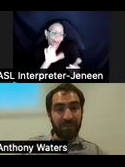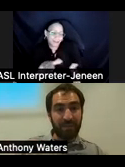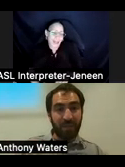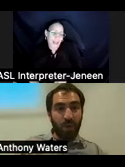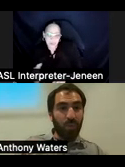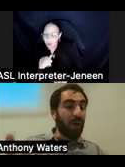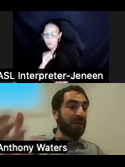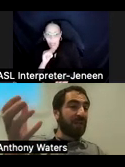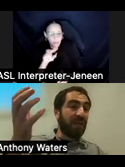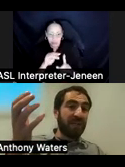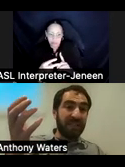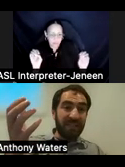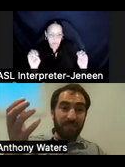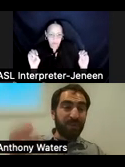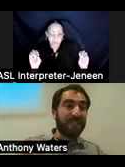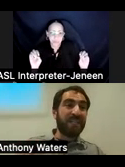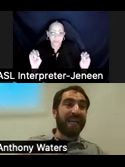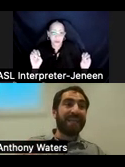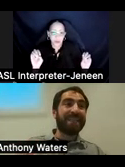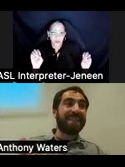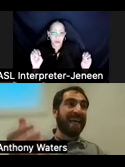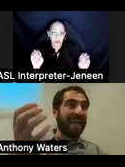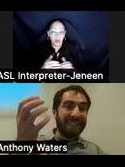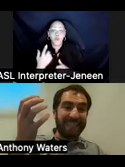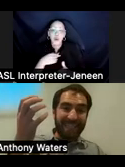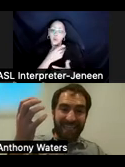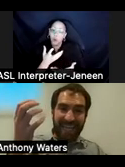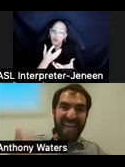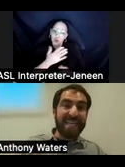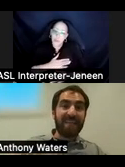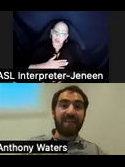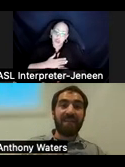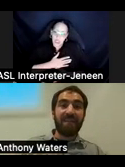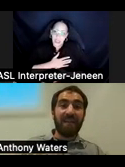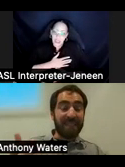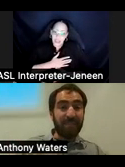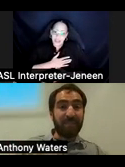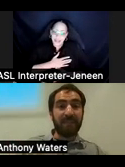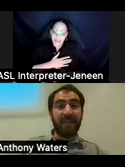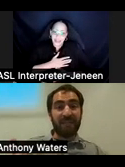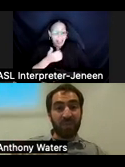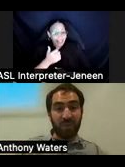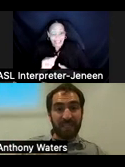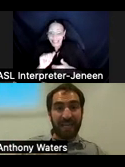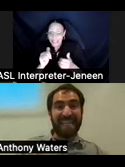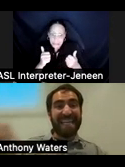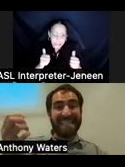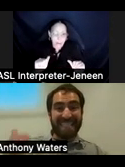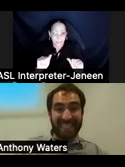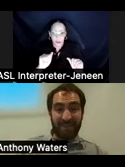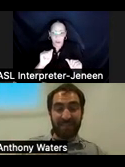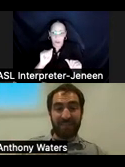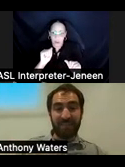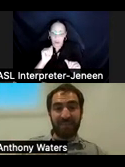perspective. We want to appreciate that any attempt at suicide